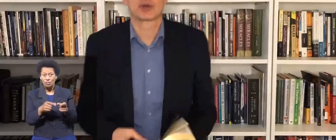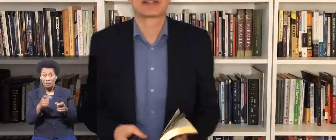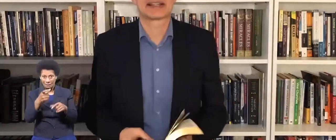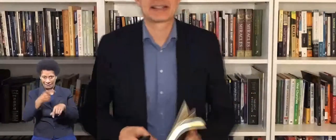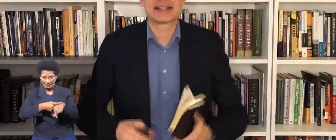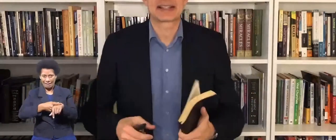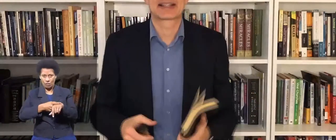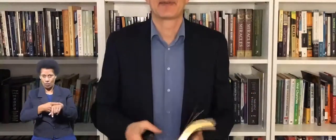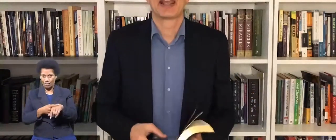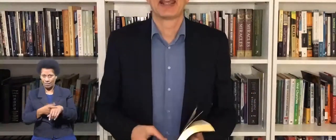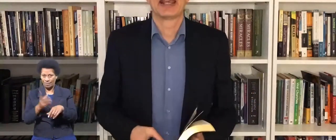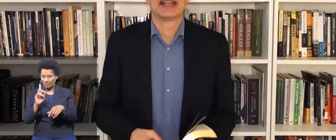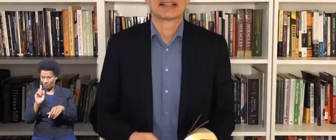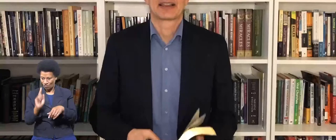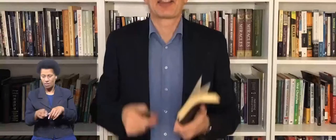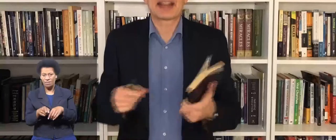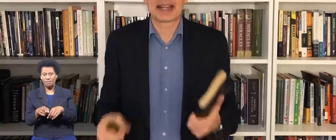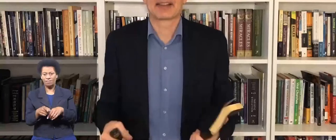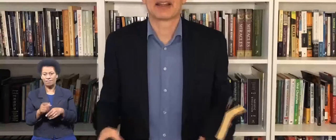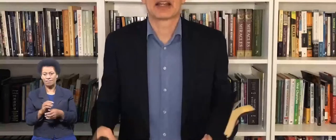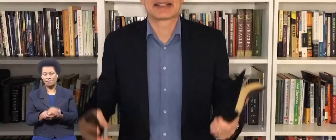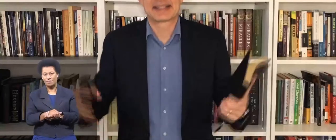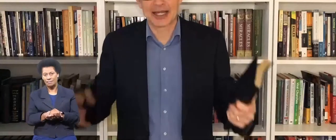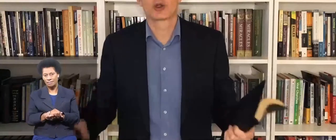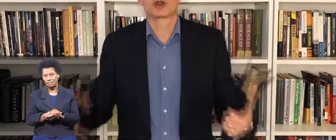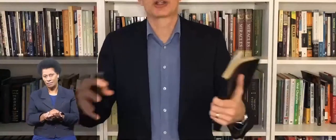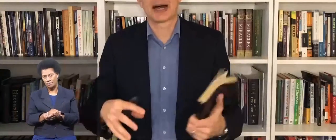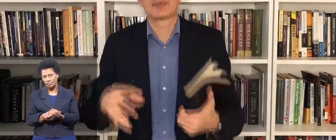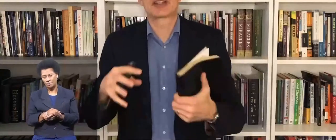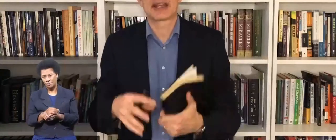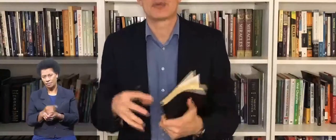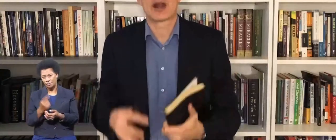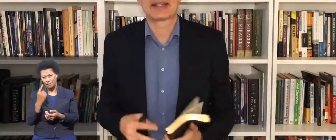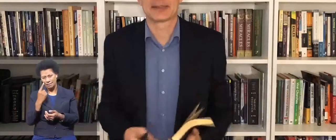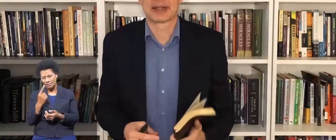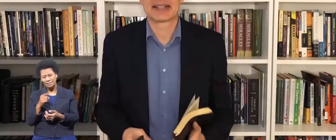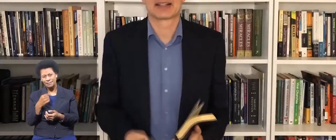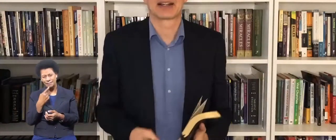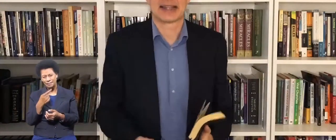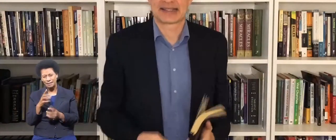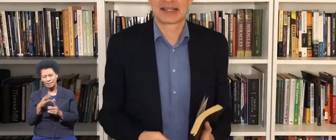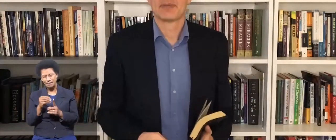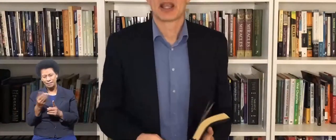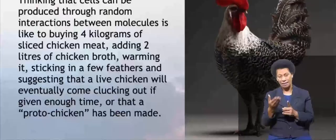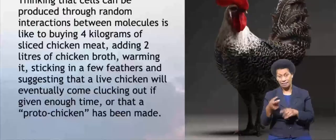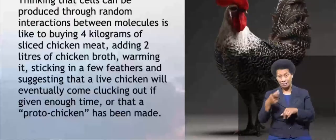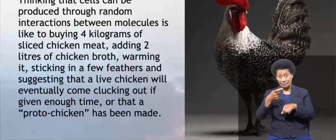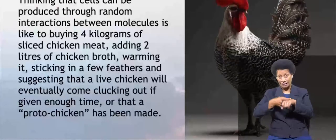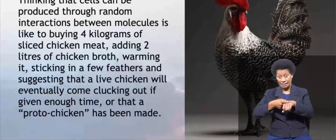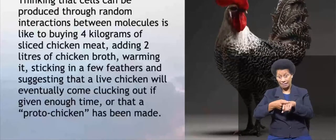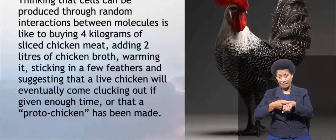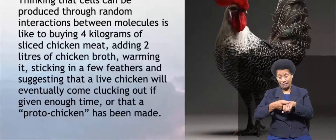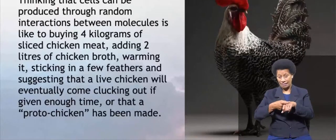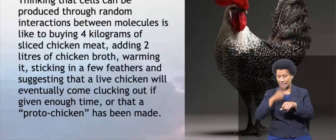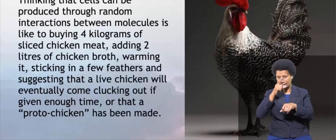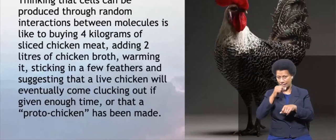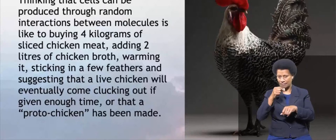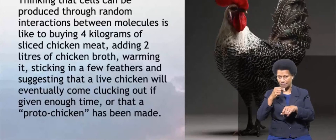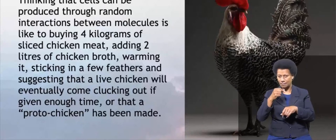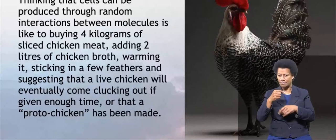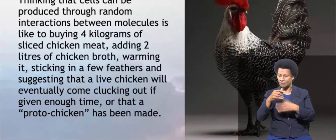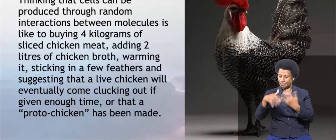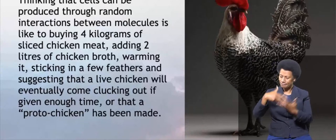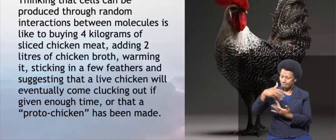James Tuer says this, is that thinking that a cell could come together randomly is like this. Thinking that cells could be produced